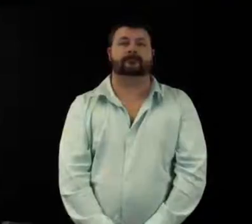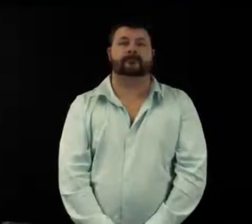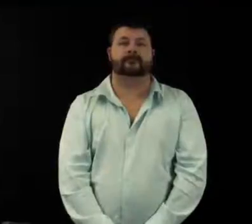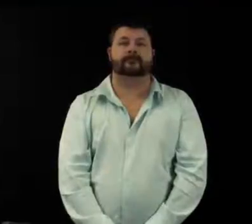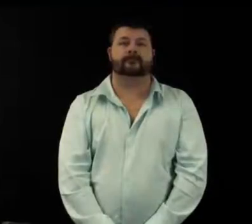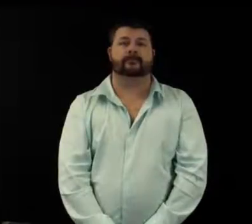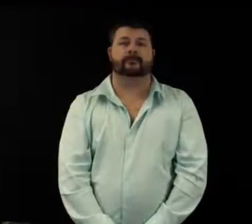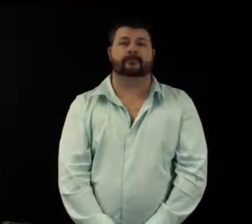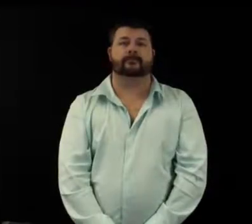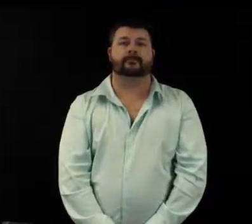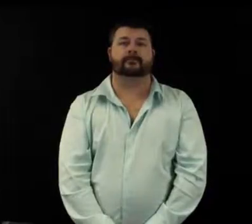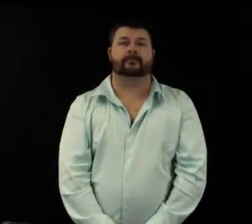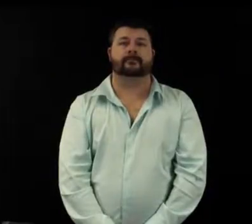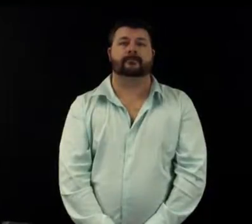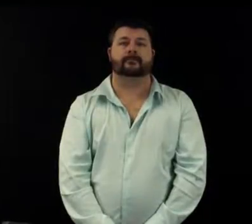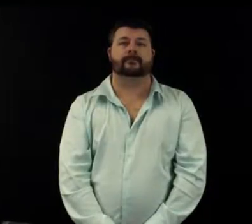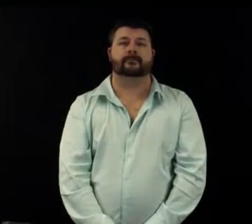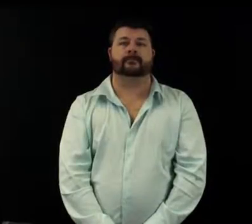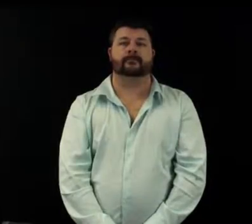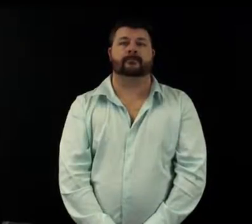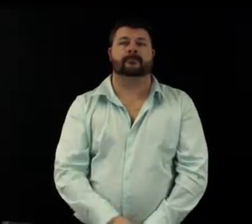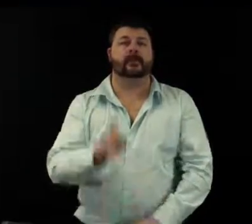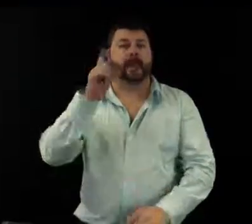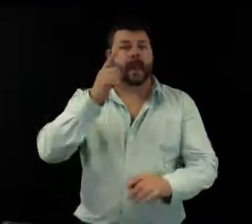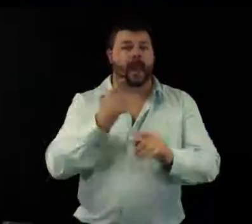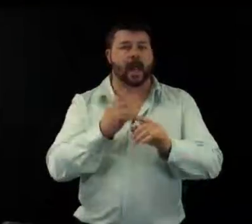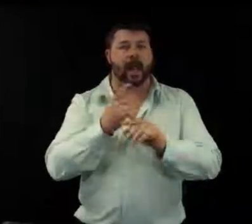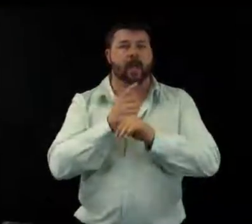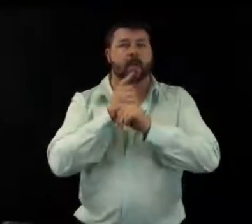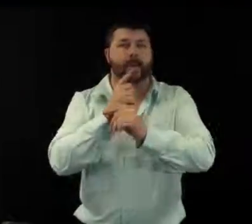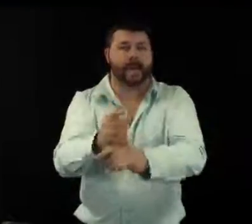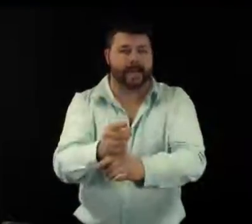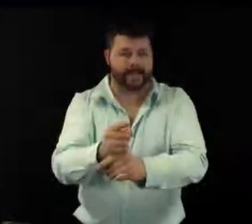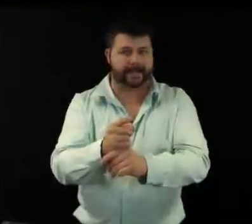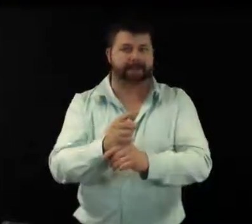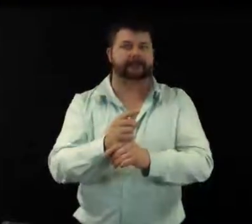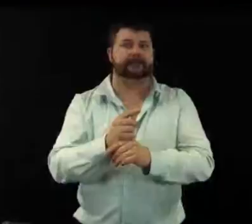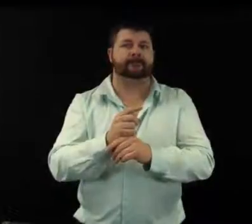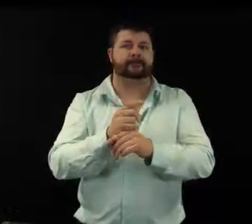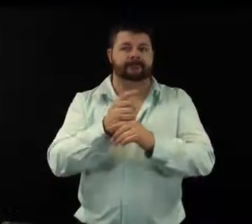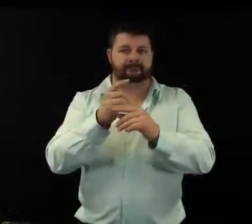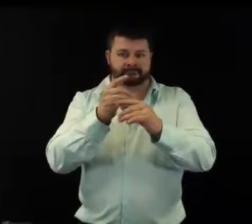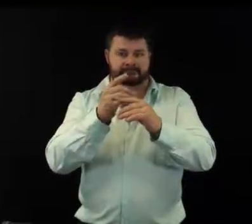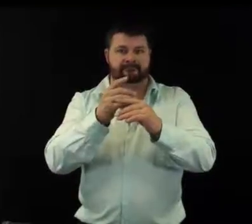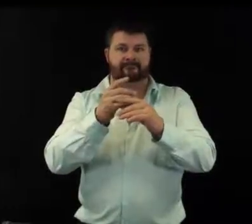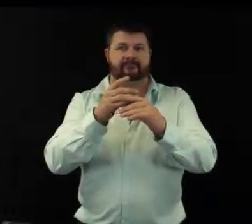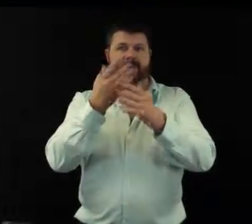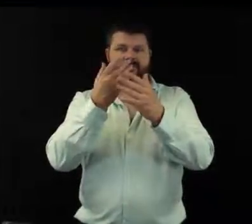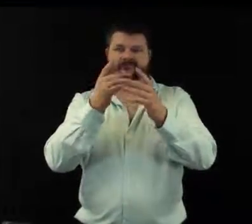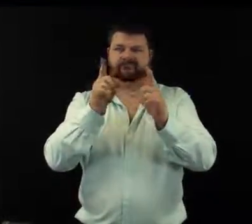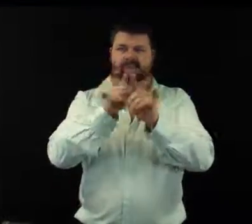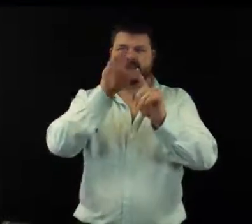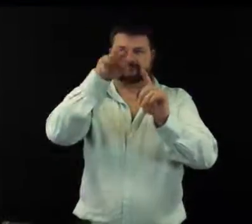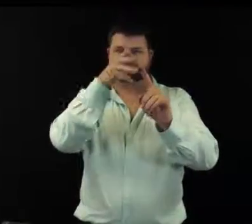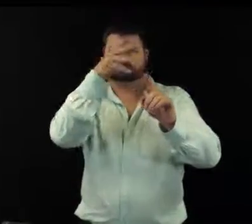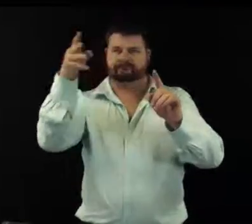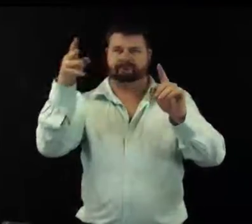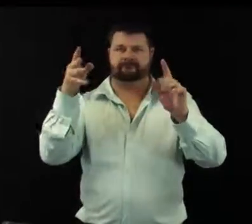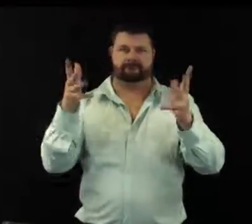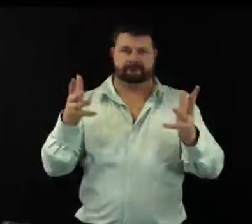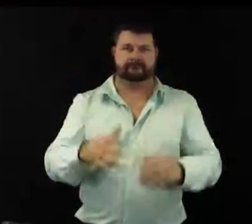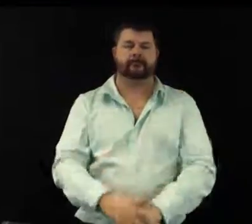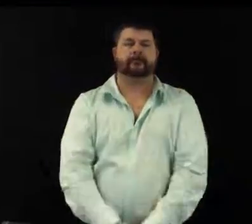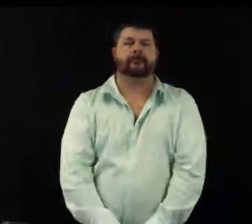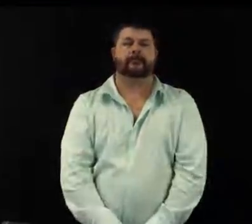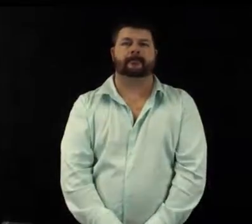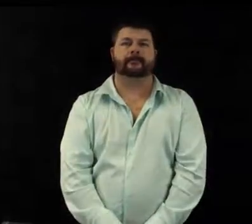hide the event details. Tapping the Week button shows a view of the current week's events, once again color-coded to show you